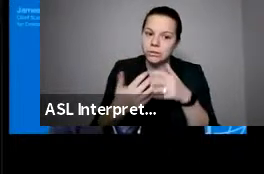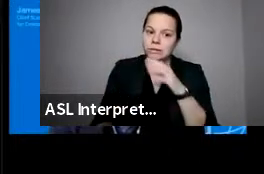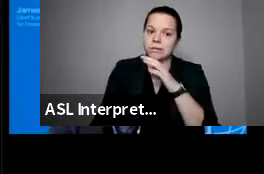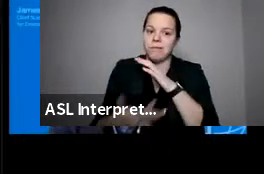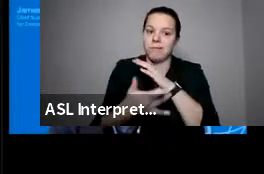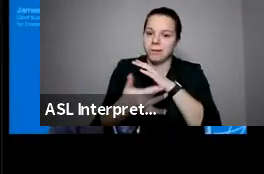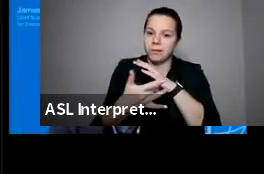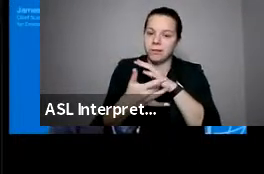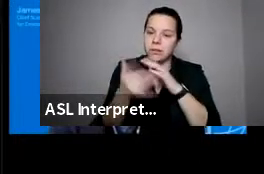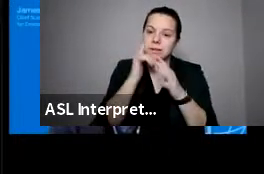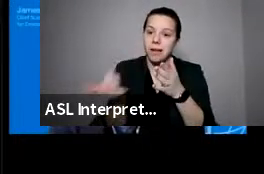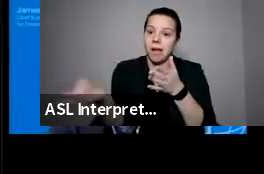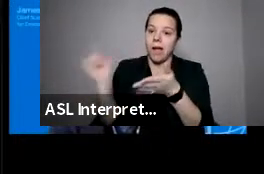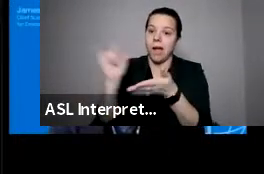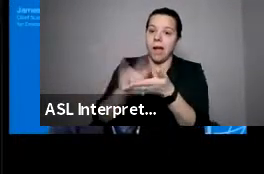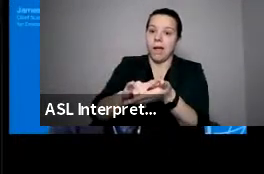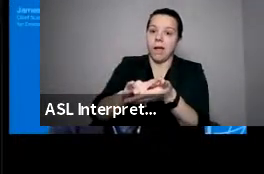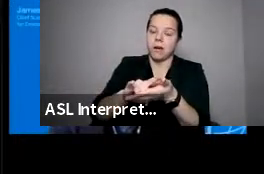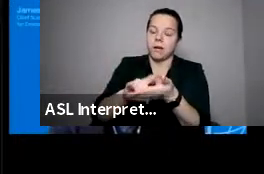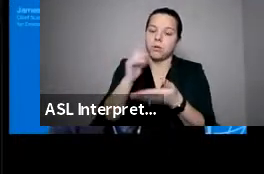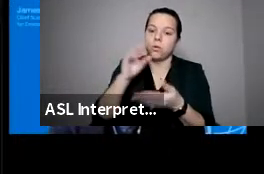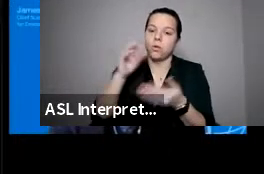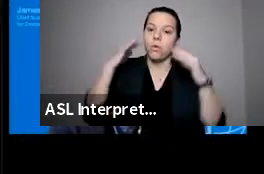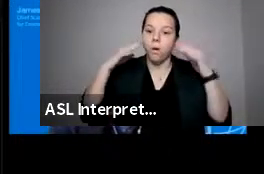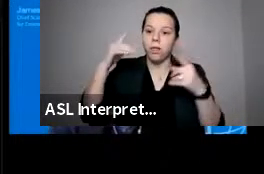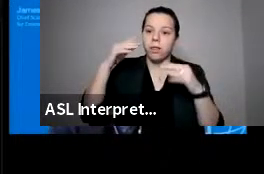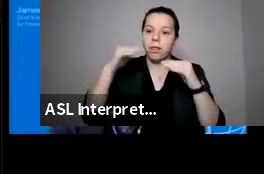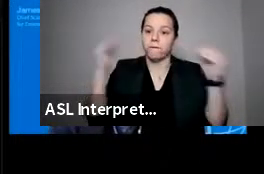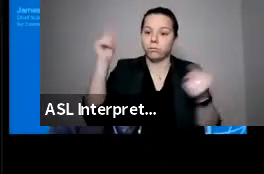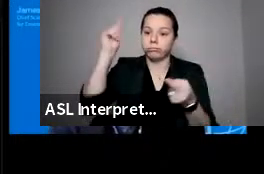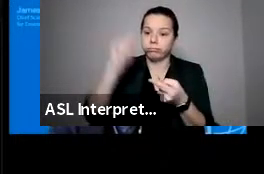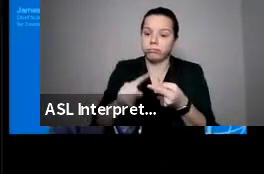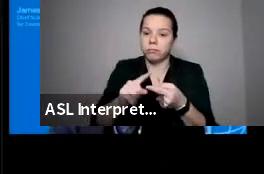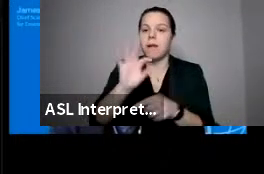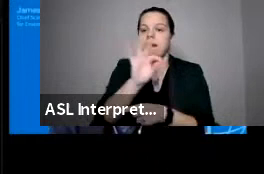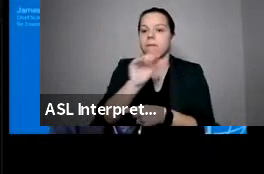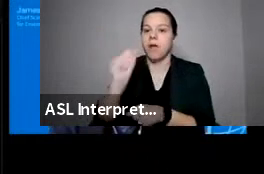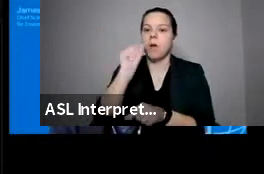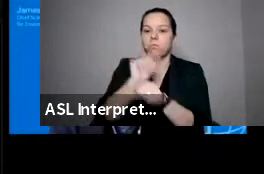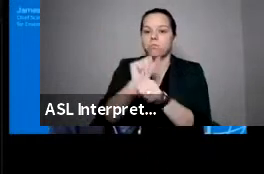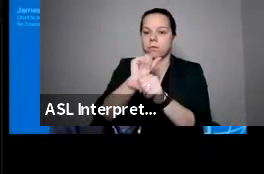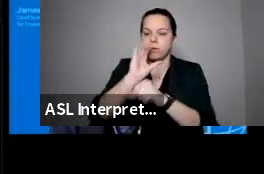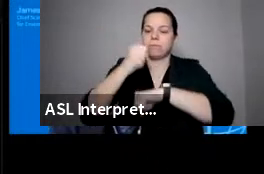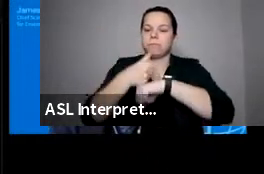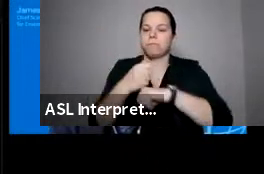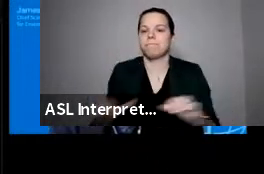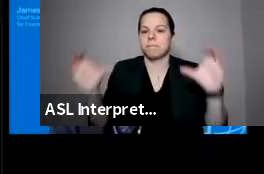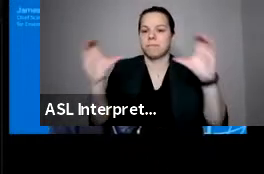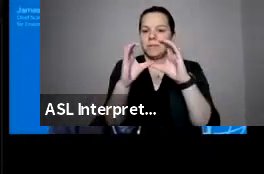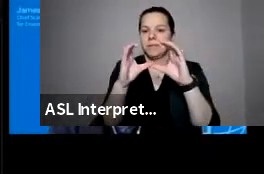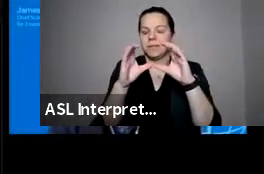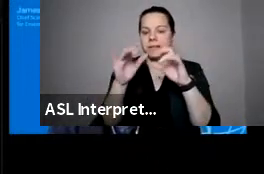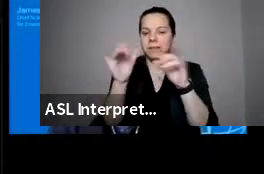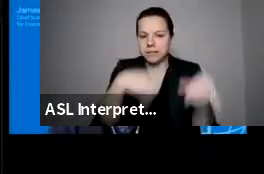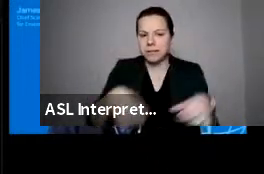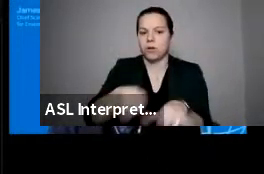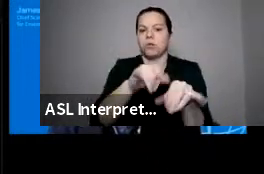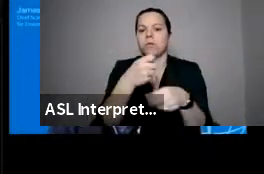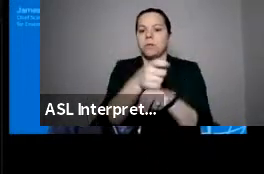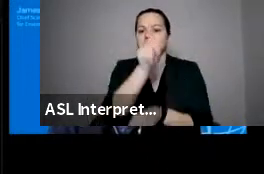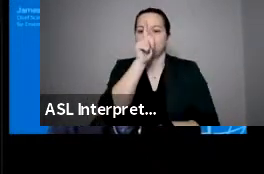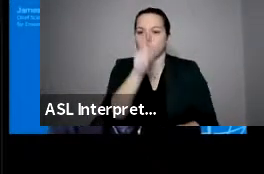as noise levels come down, the FAA works to establish aircraft certification standards to